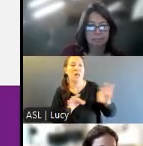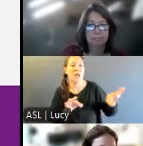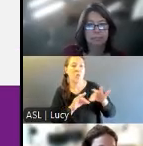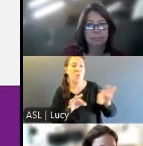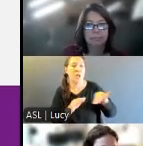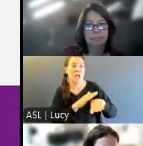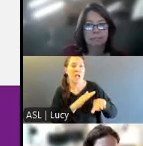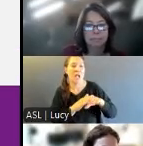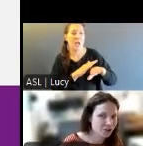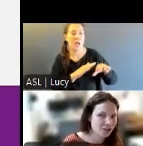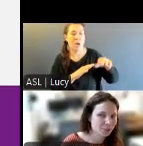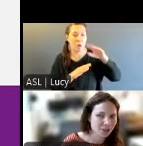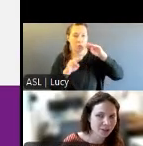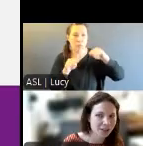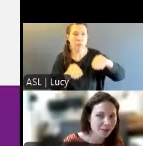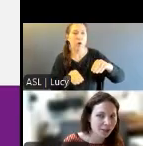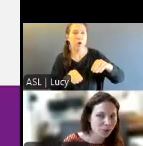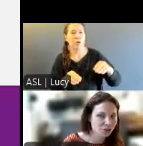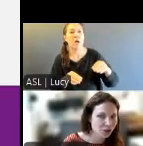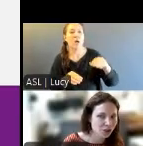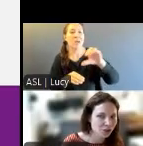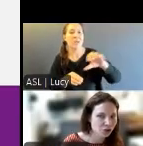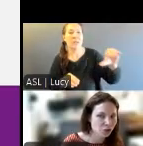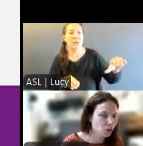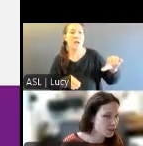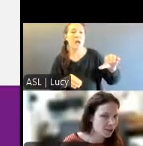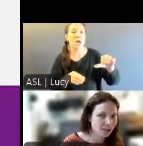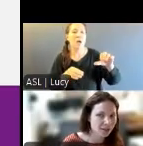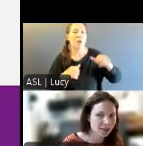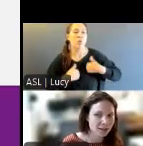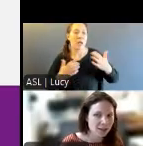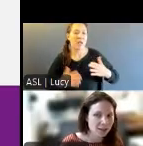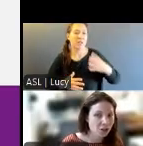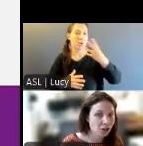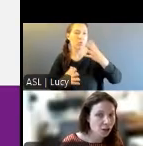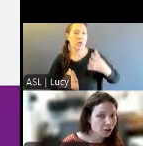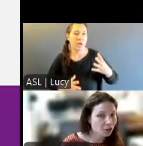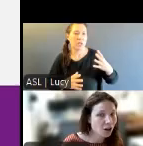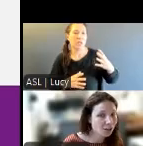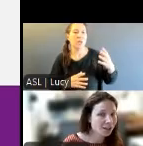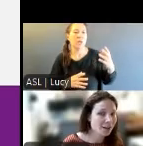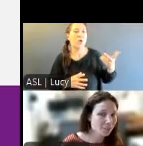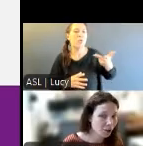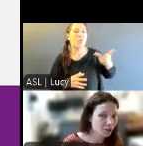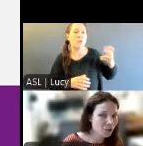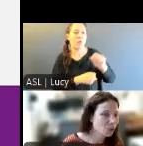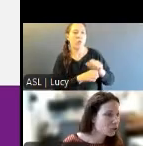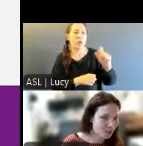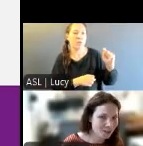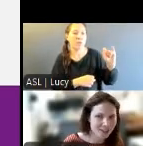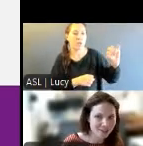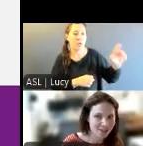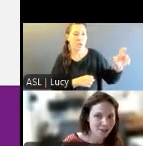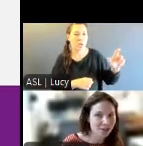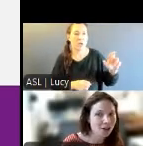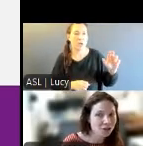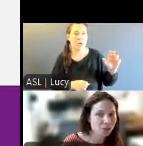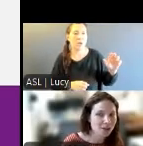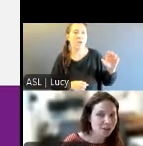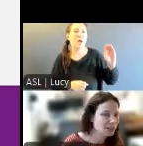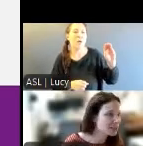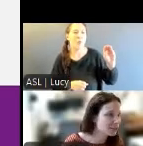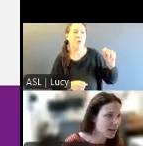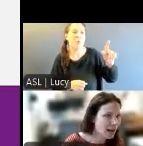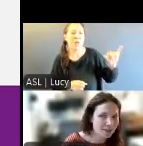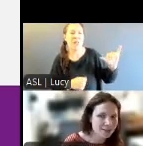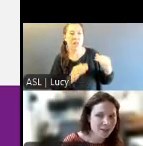I both work at Tufts Interdisciplinary Evaluation Research, or TIER, and our colleague Marley works with us at TIER and also